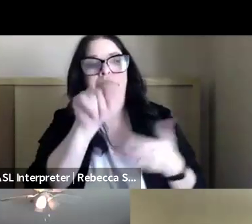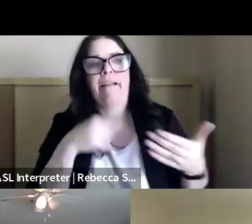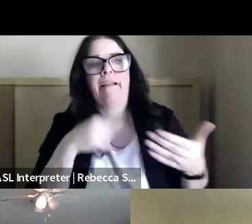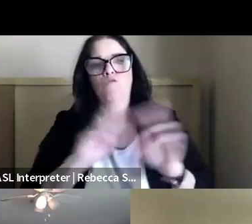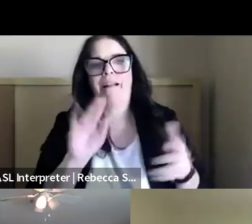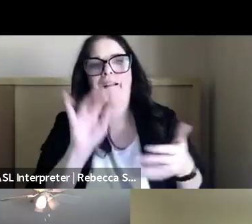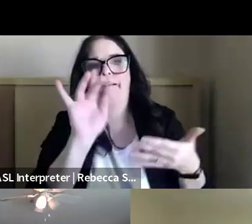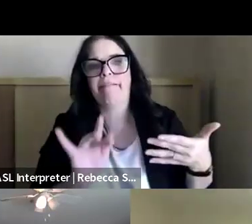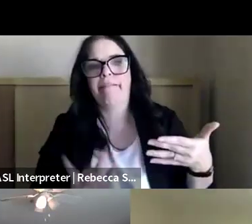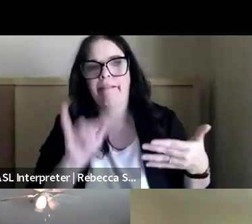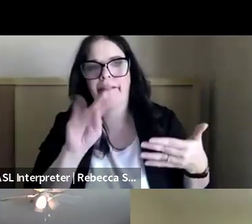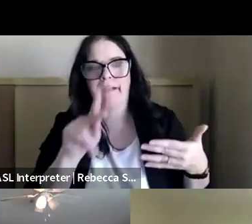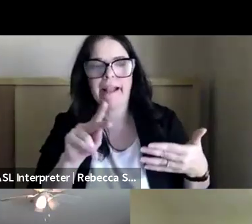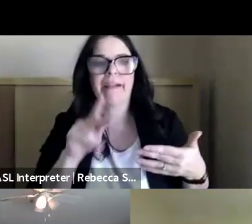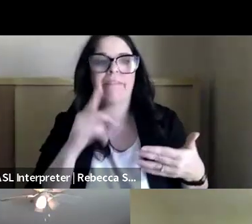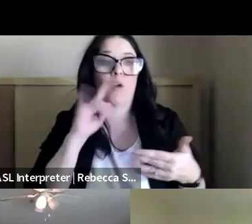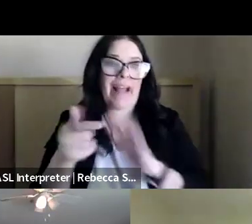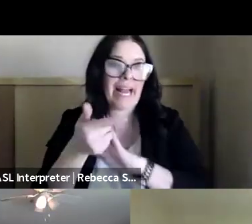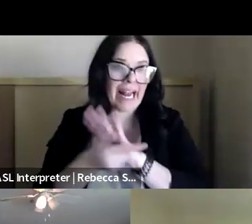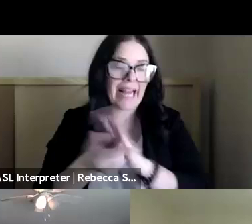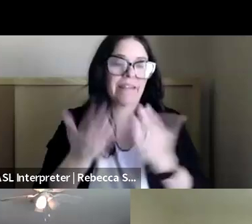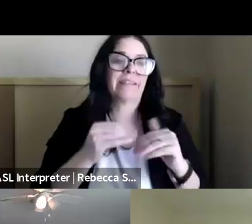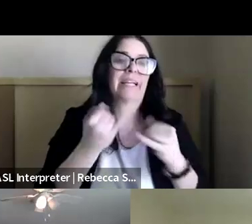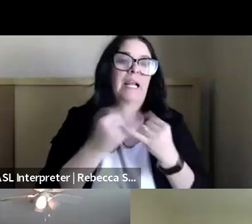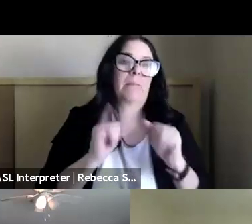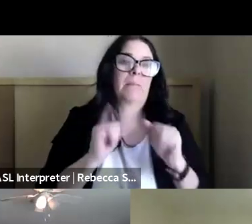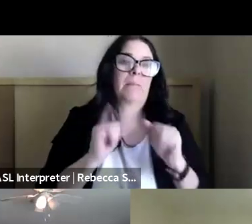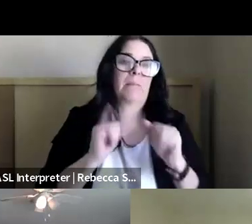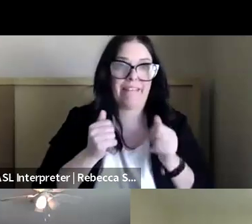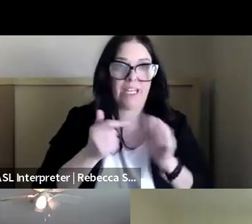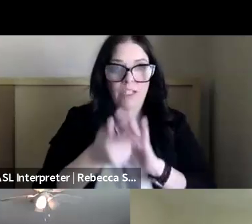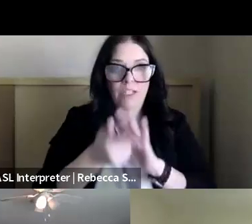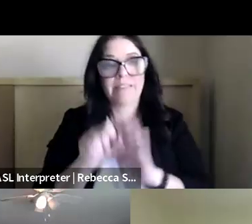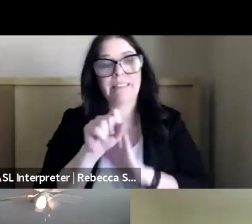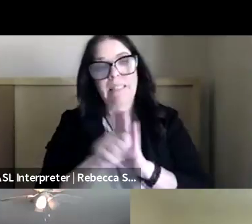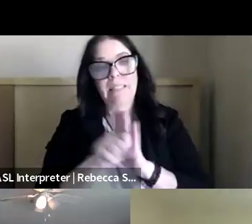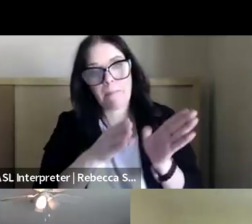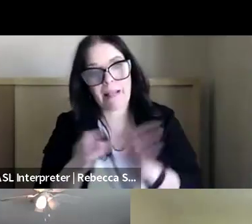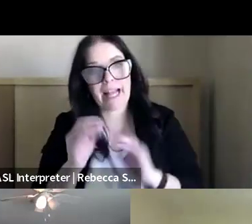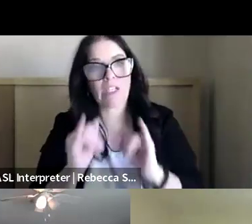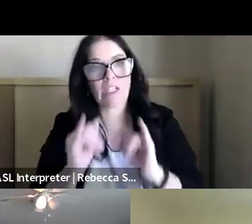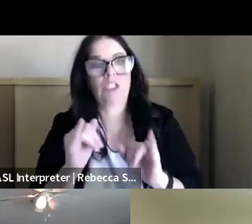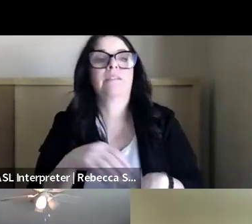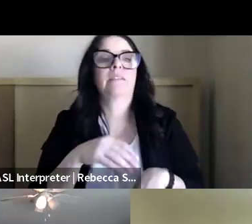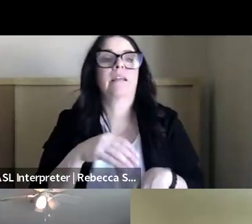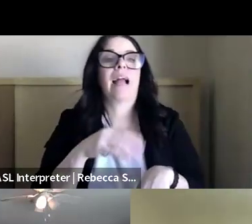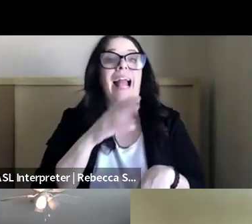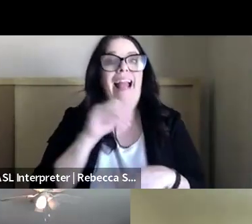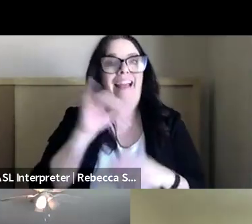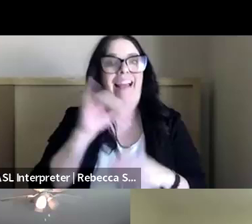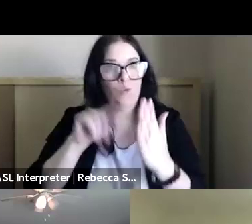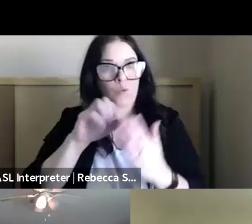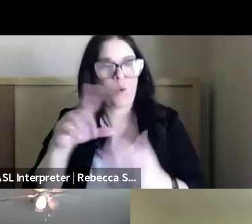Act, the independent living regulations, the state plan instructions and instrument, and the